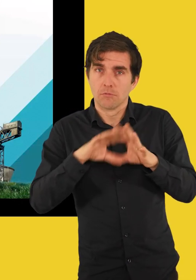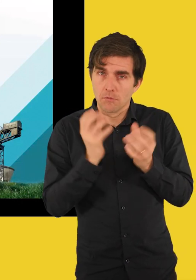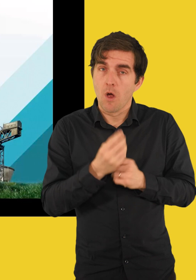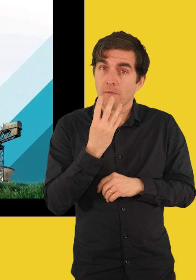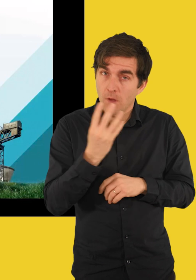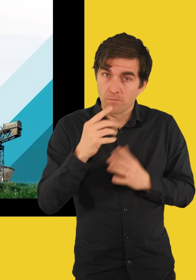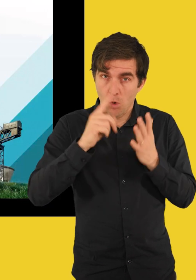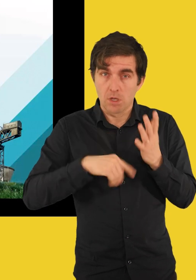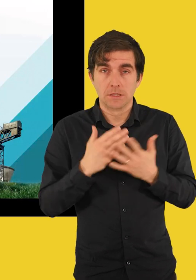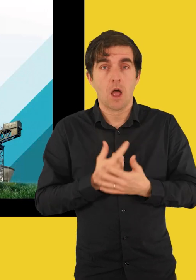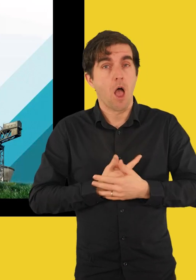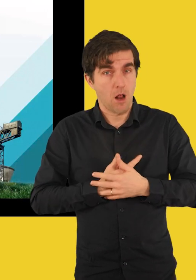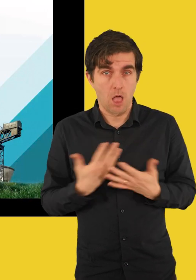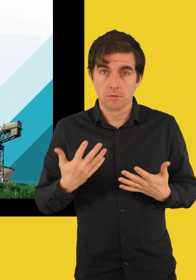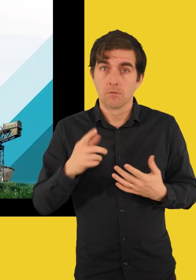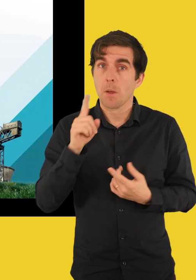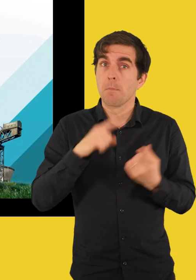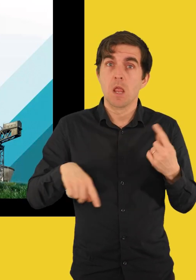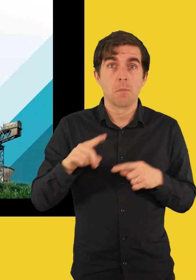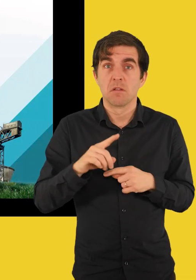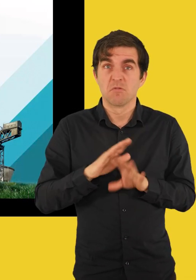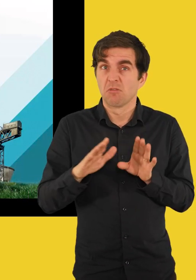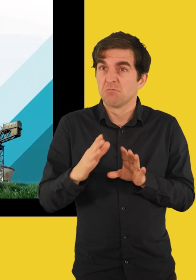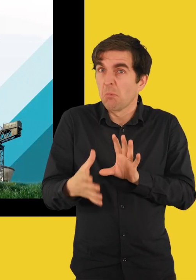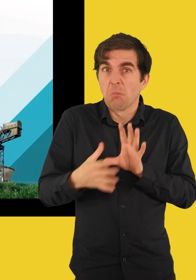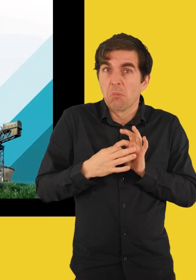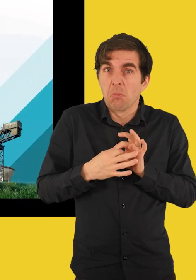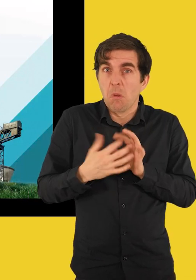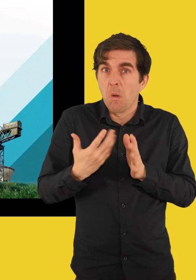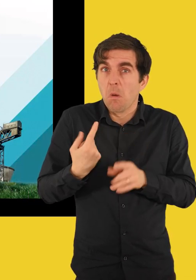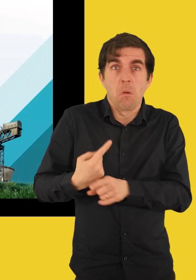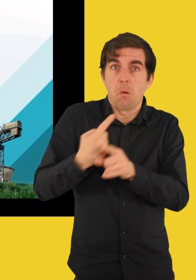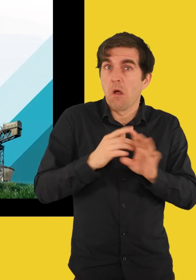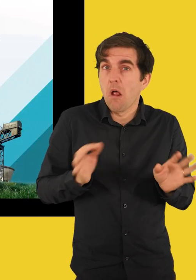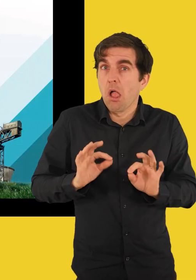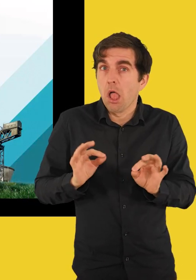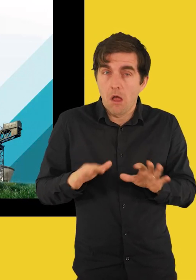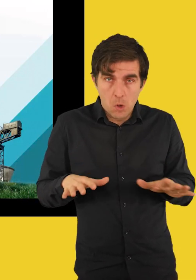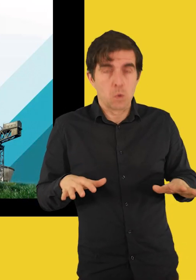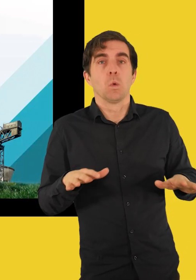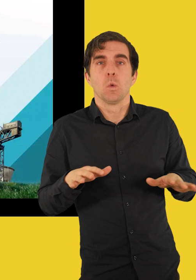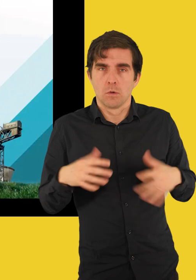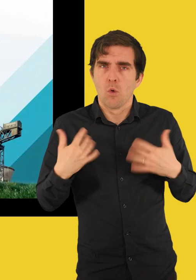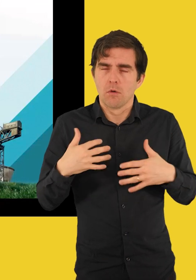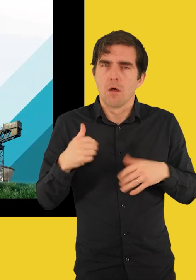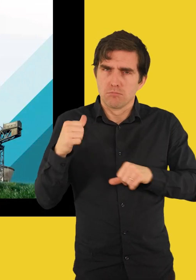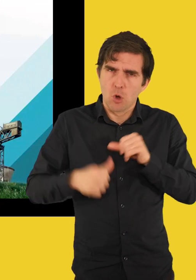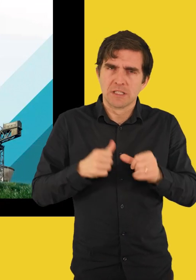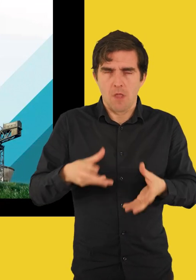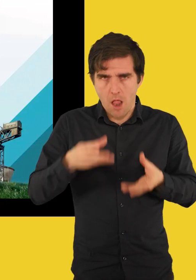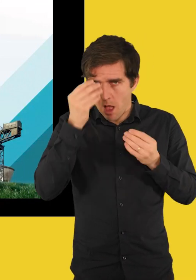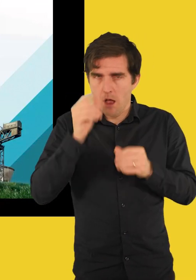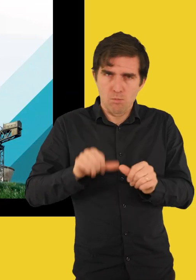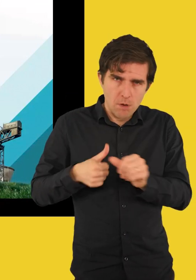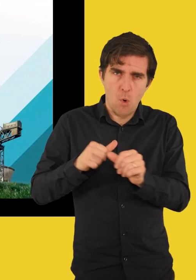44 definitions, is a lot, especially a lot for people that are not already engaged in these kind of conversations already. So there is a process of learning